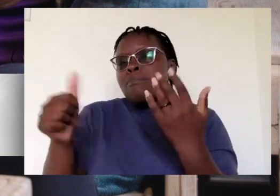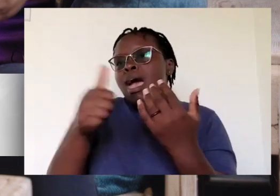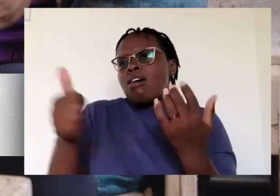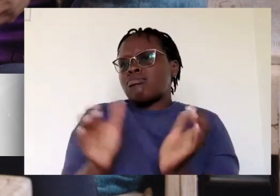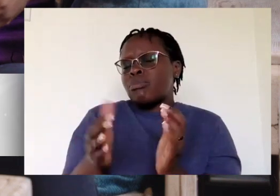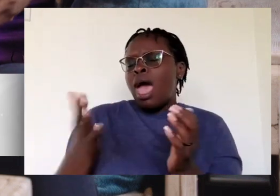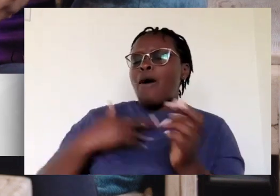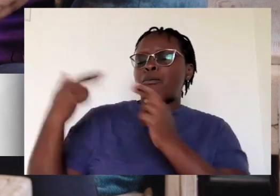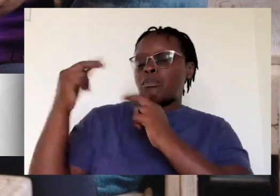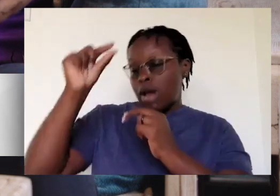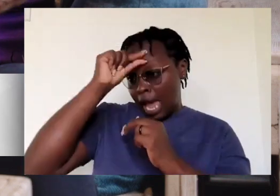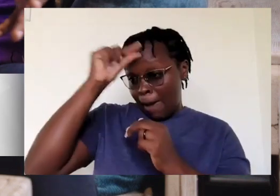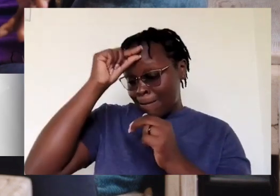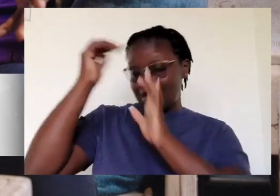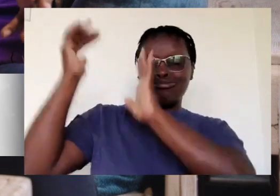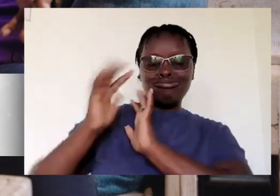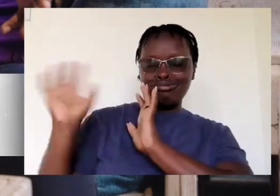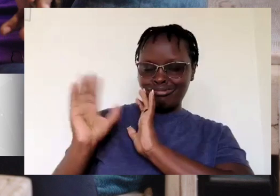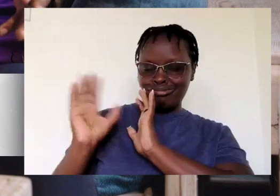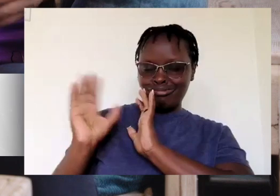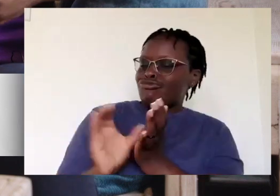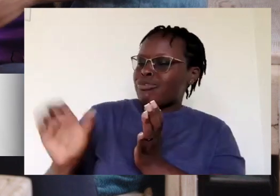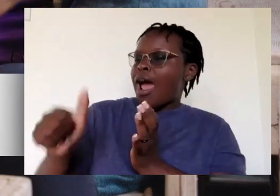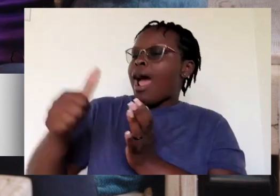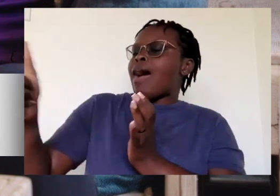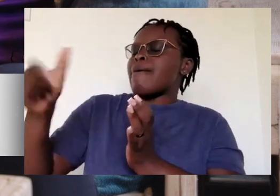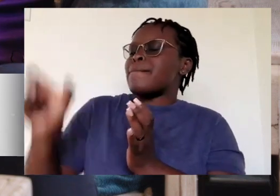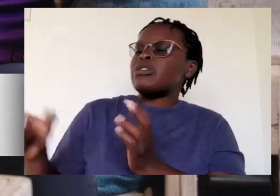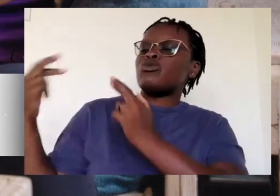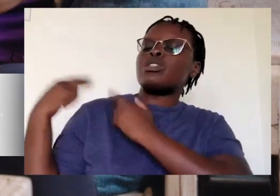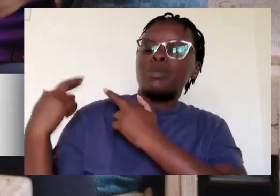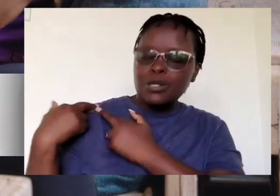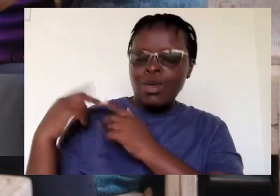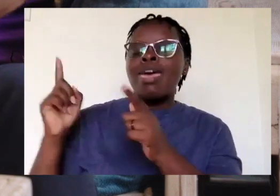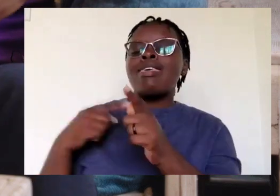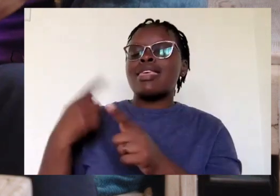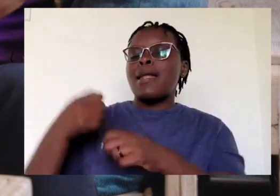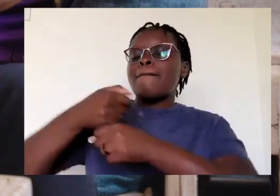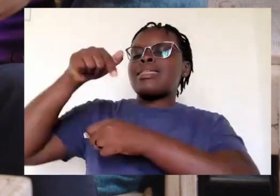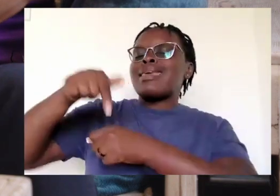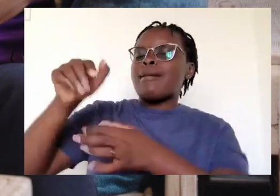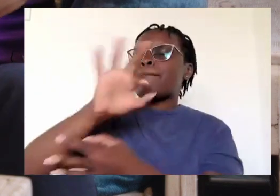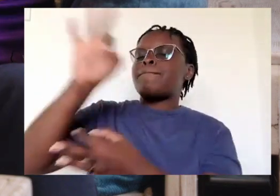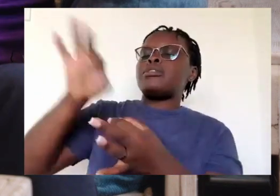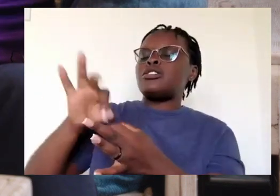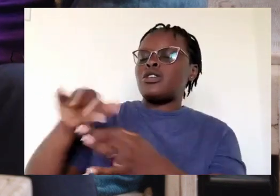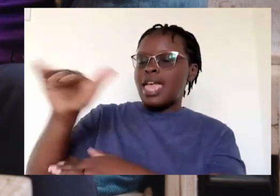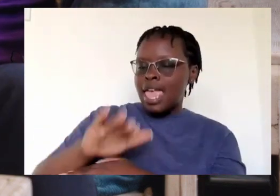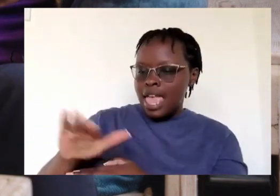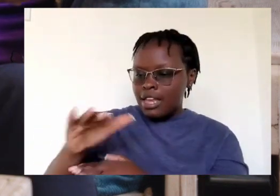like Tech Kids and just others that are on tech savvy. We are able to make that particular area of growth